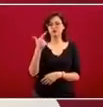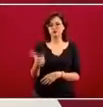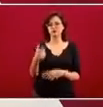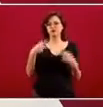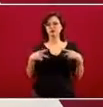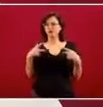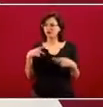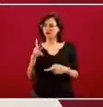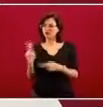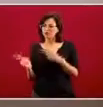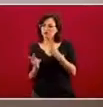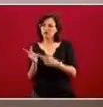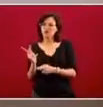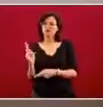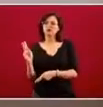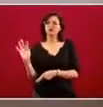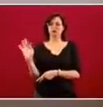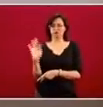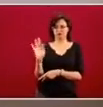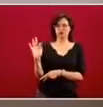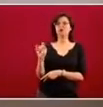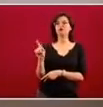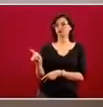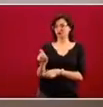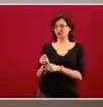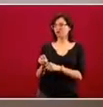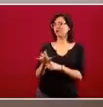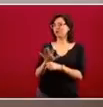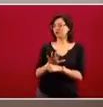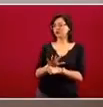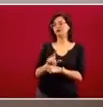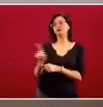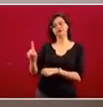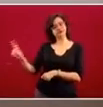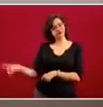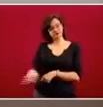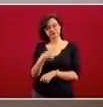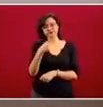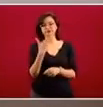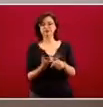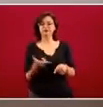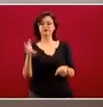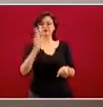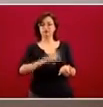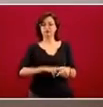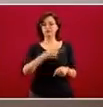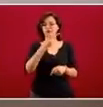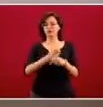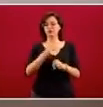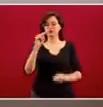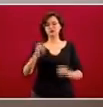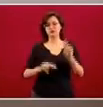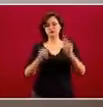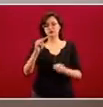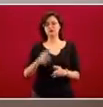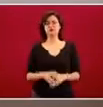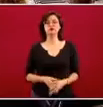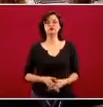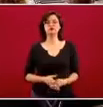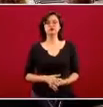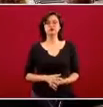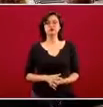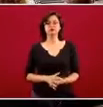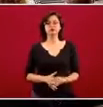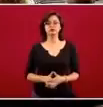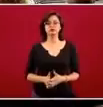And only 7 patients showed alarm signs and they were canalized to a second